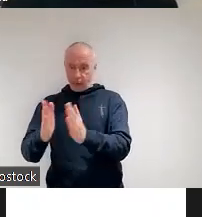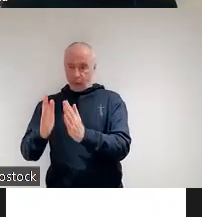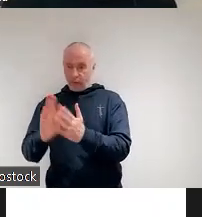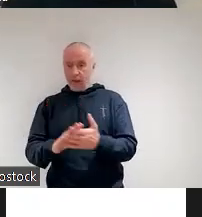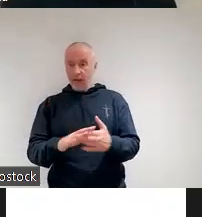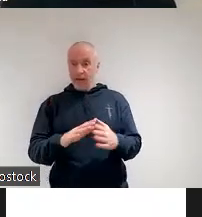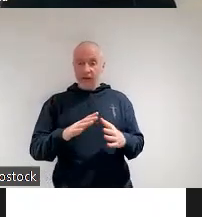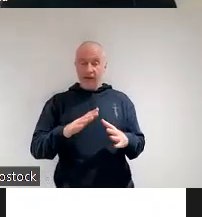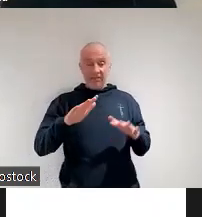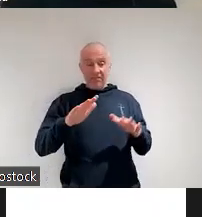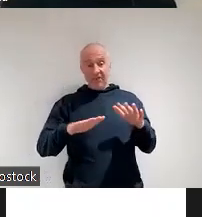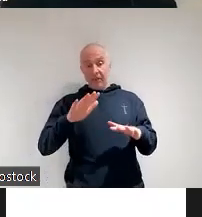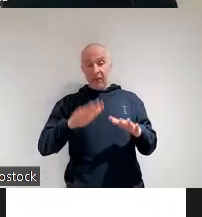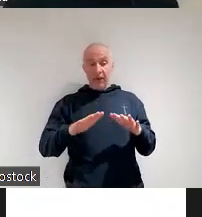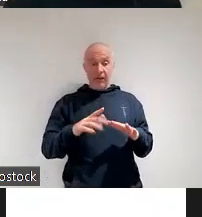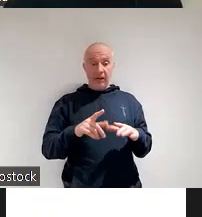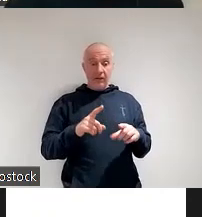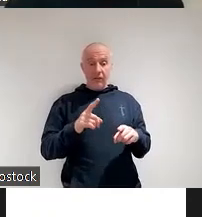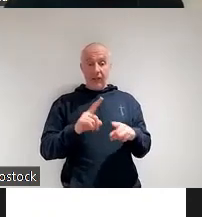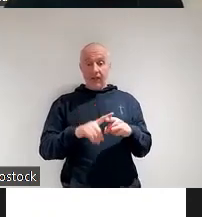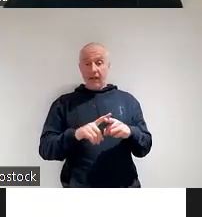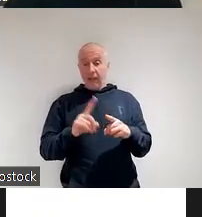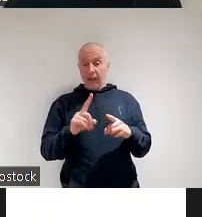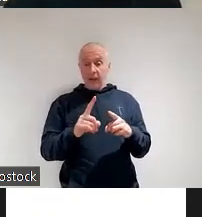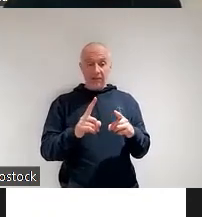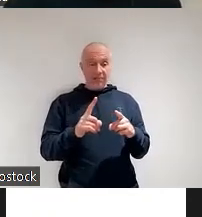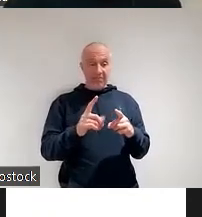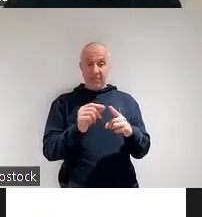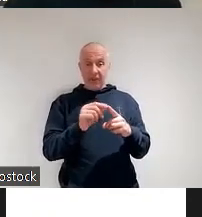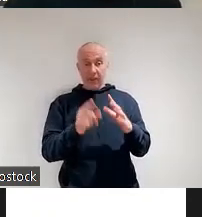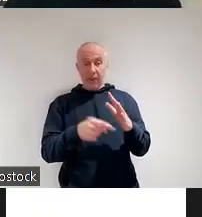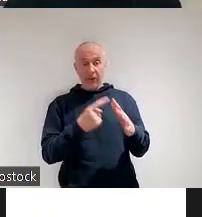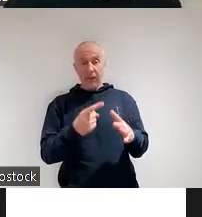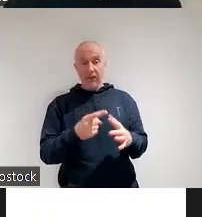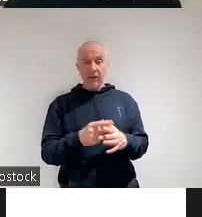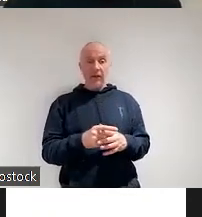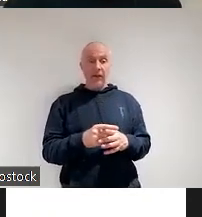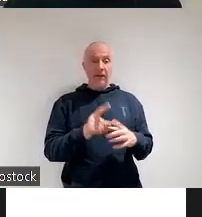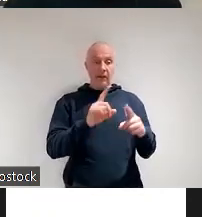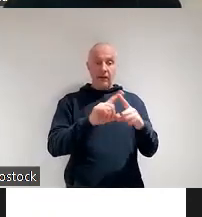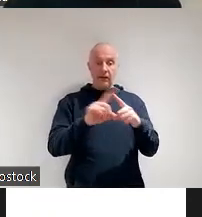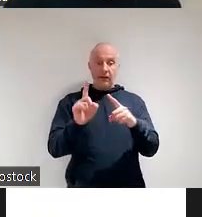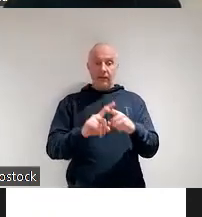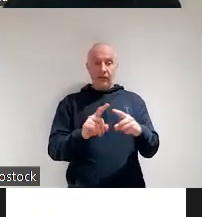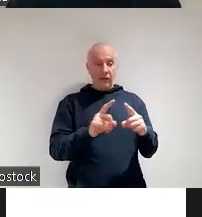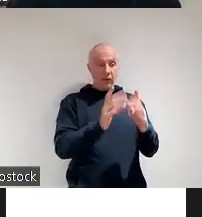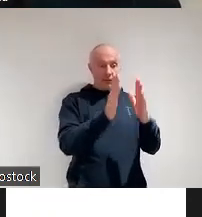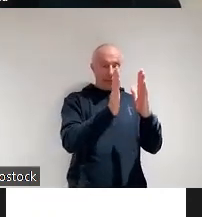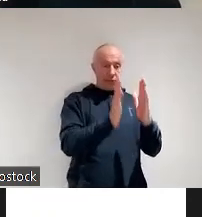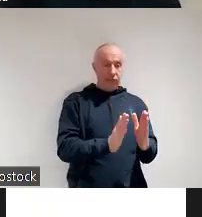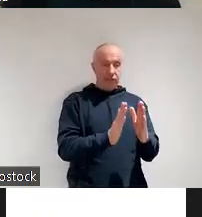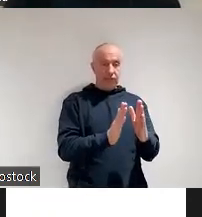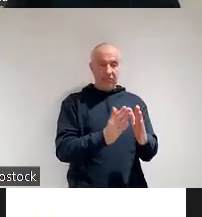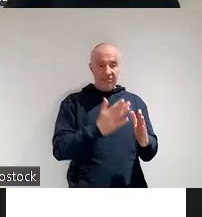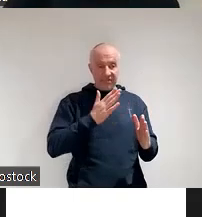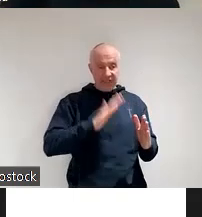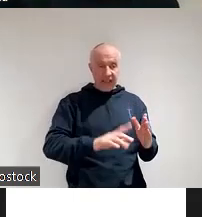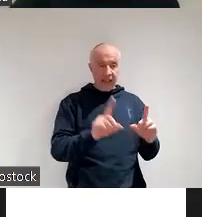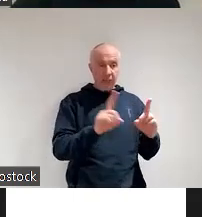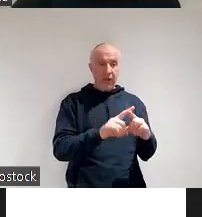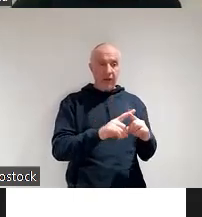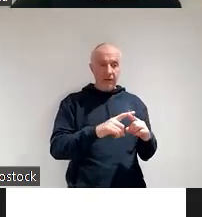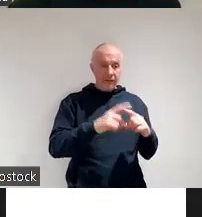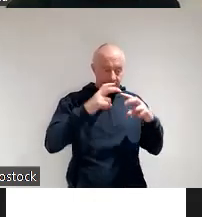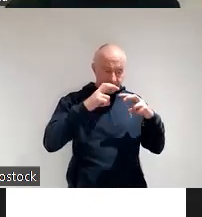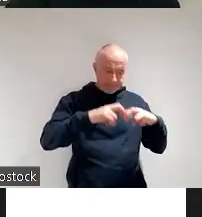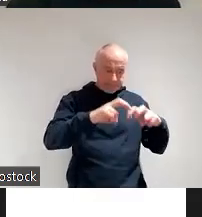on everything like infrastructure projects. In overall, it is divided into different groups. Like you start with requirements capturing, where you look at what